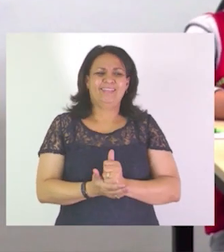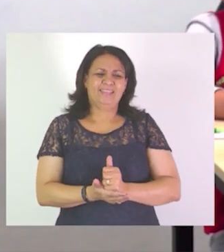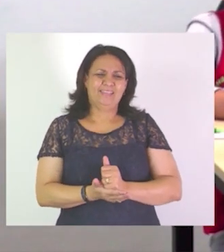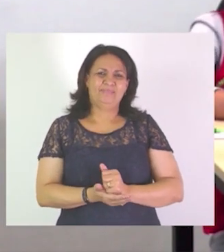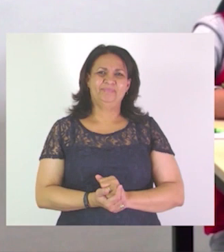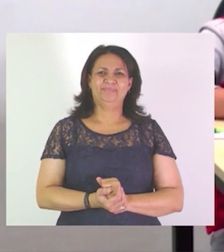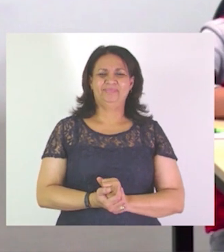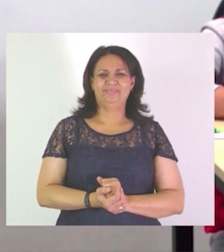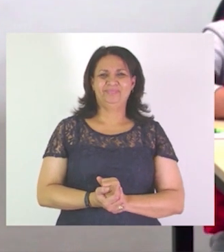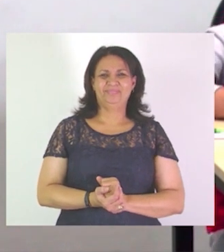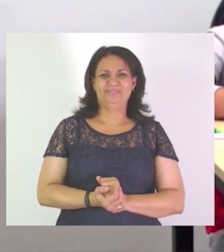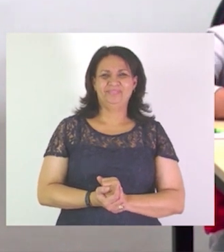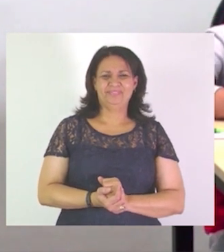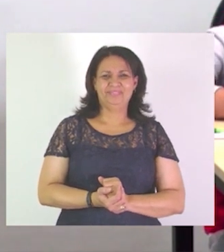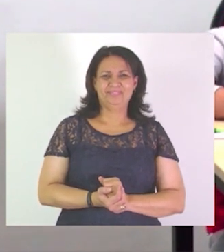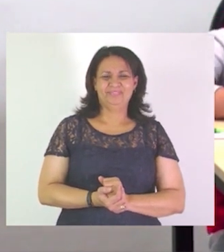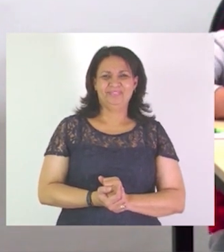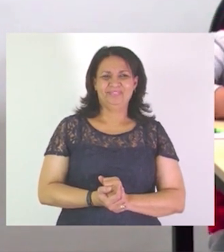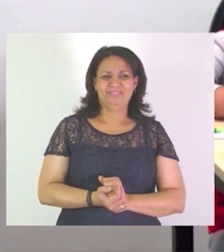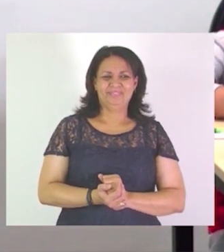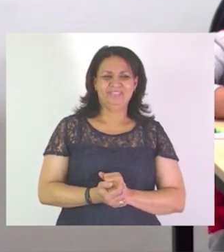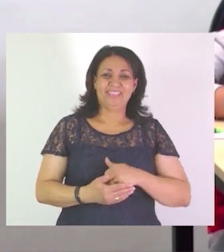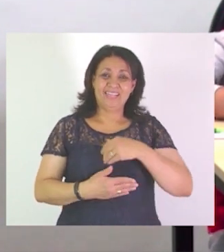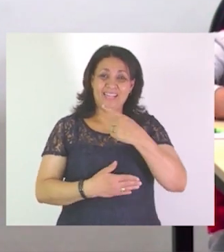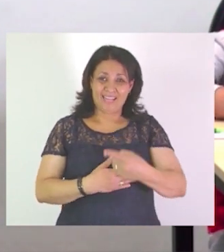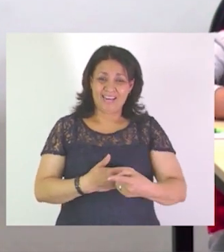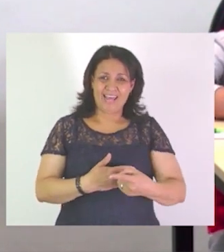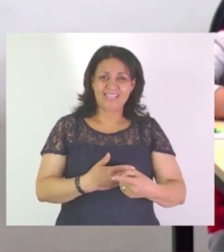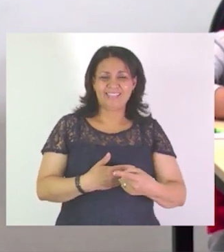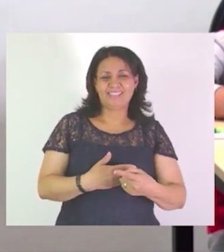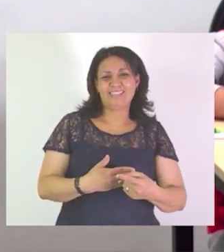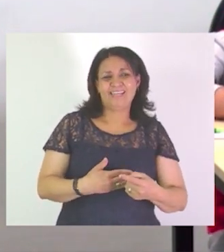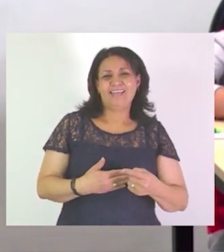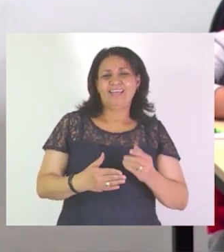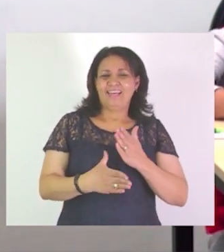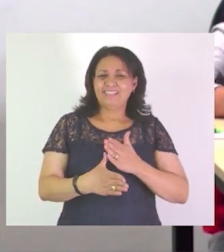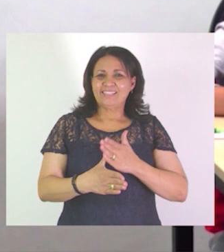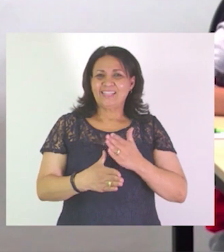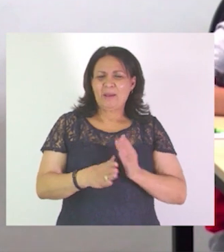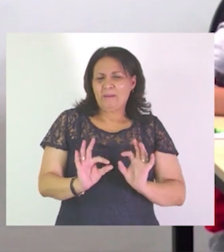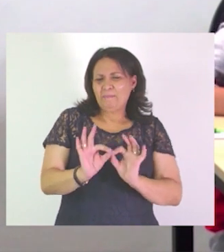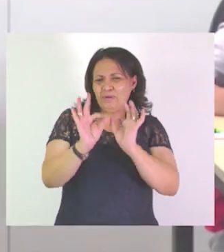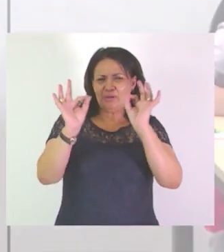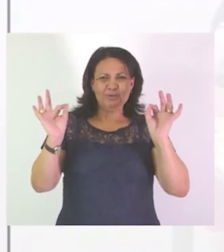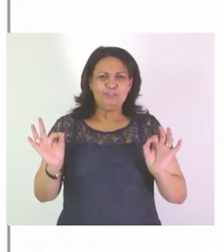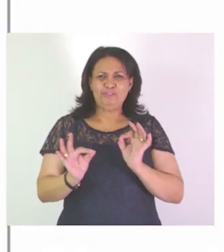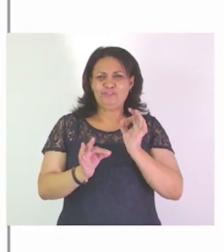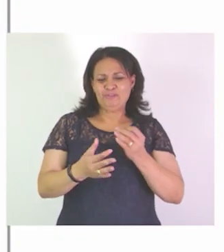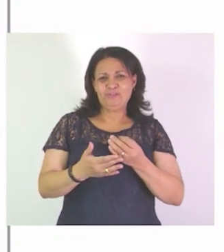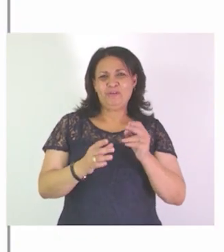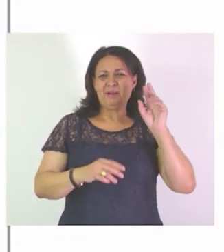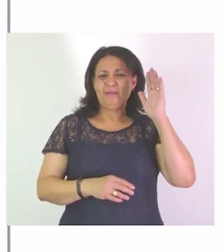direction. The next exercise, you are going to see a beautiful picture on page